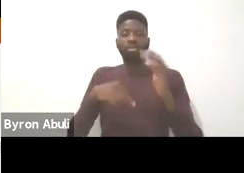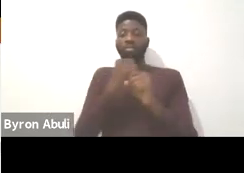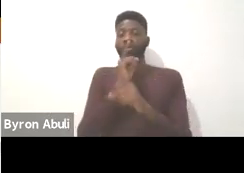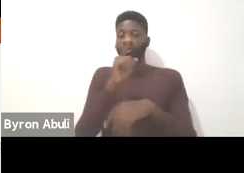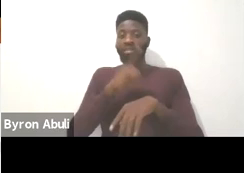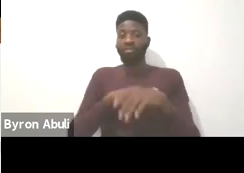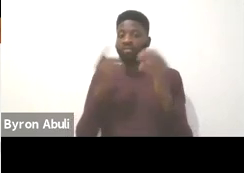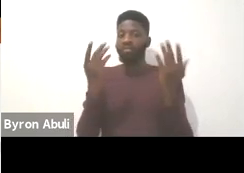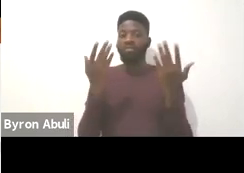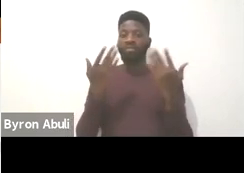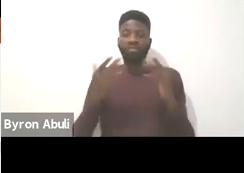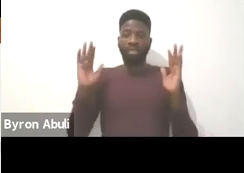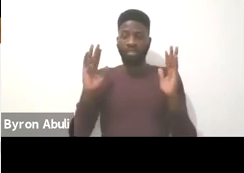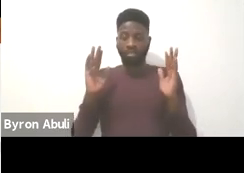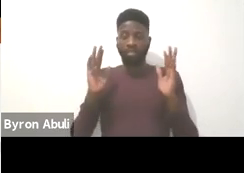this